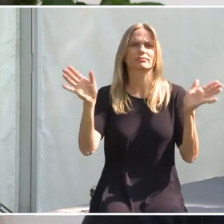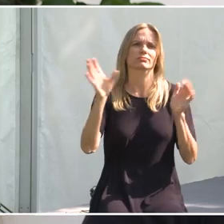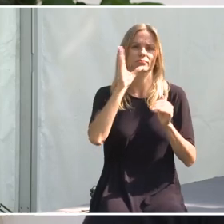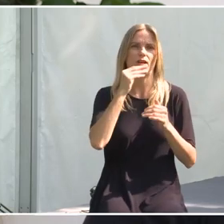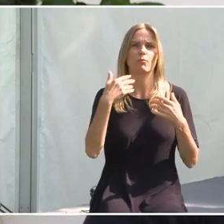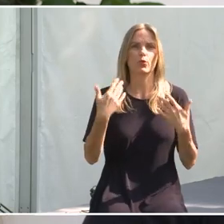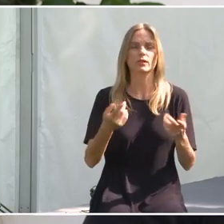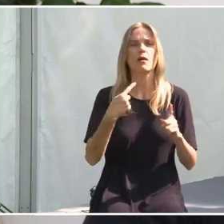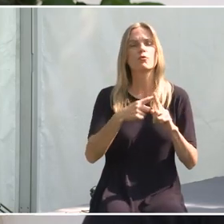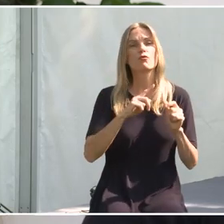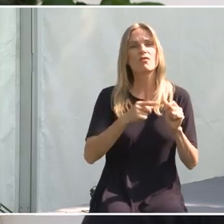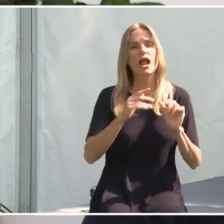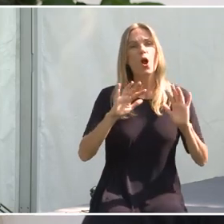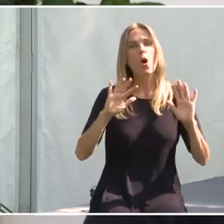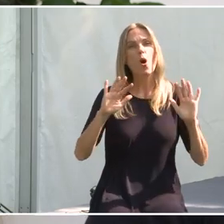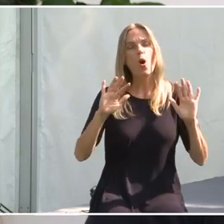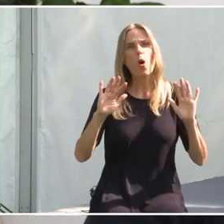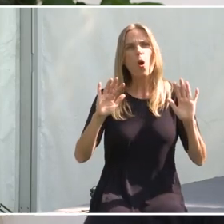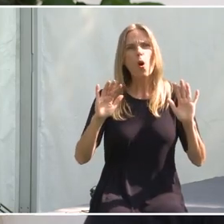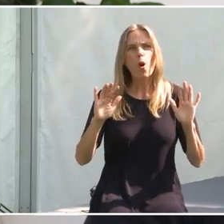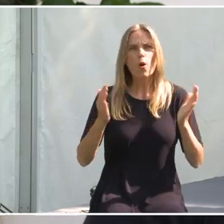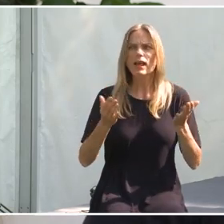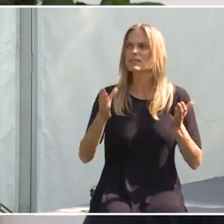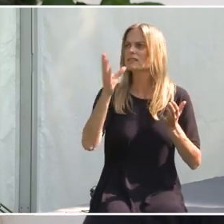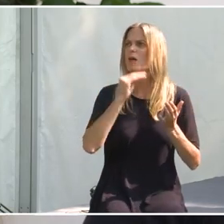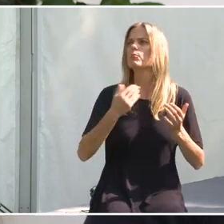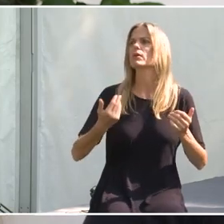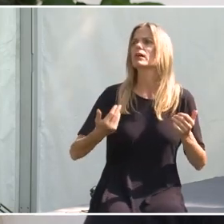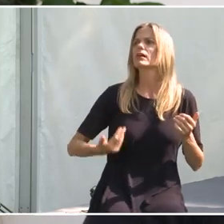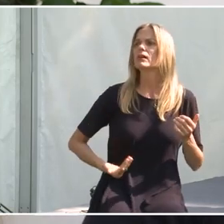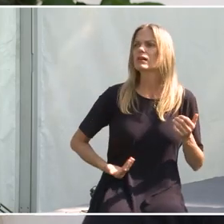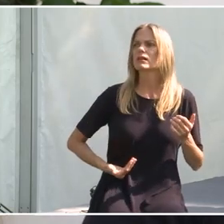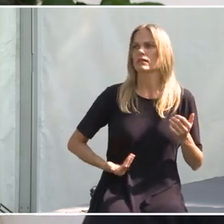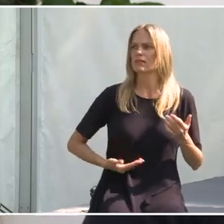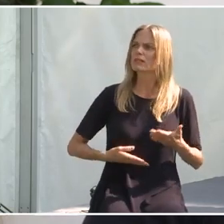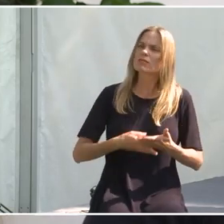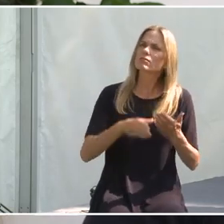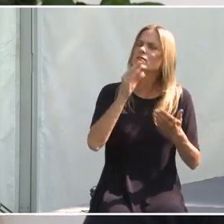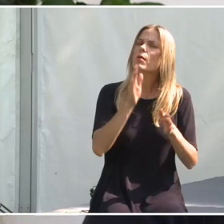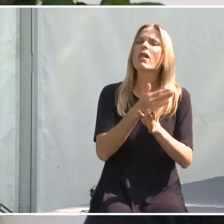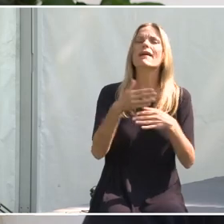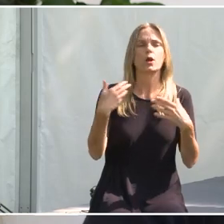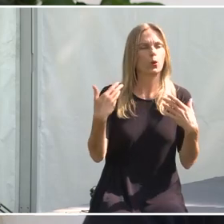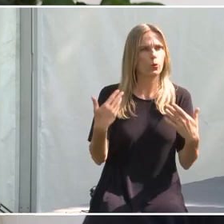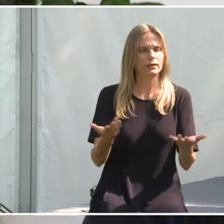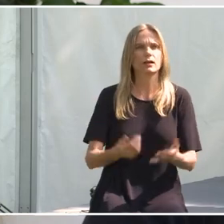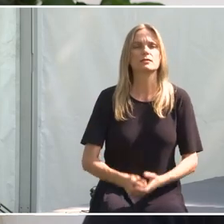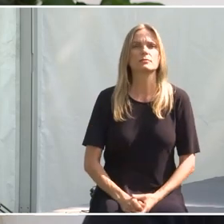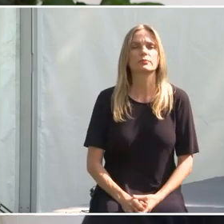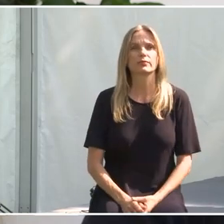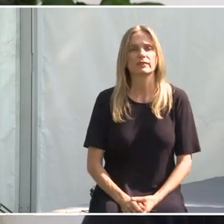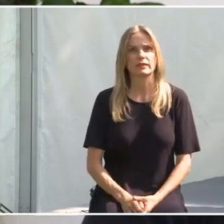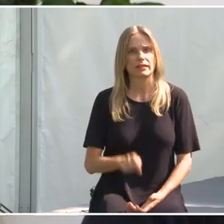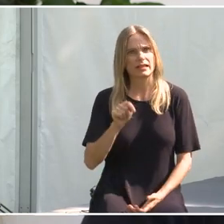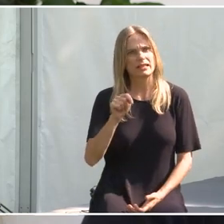can healthy humor help in this regard? And I should say there was a stand-up comedian in the panel, and that's how this question